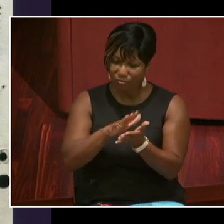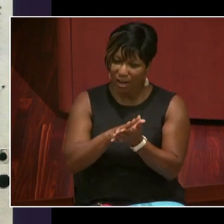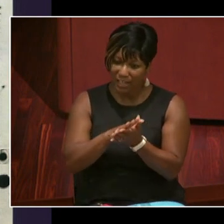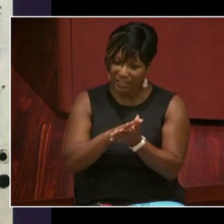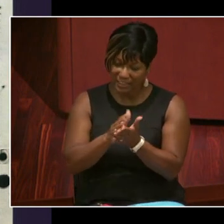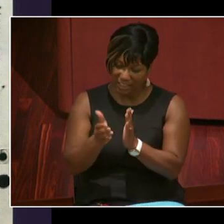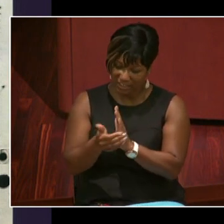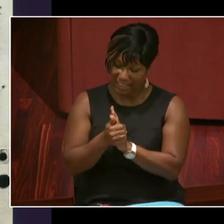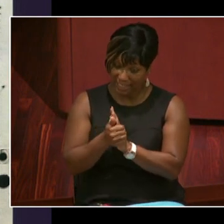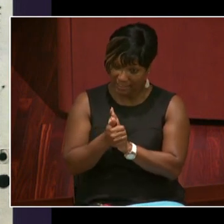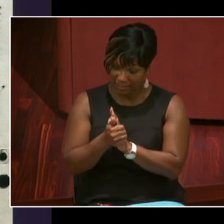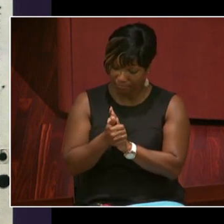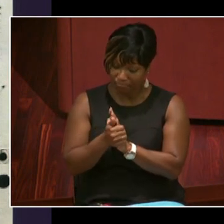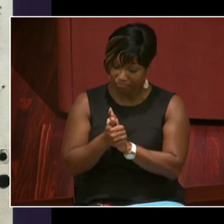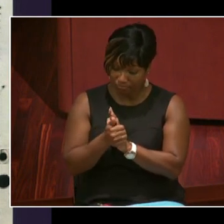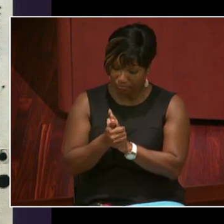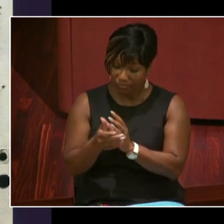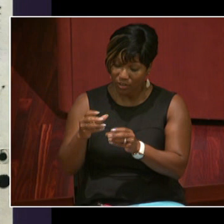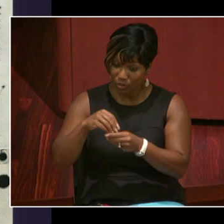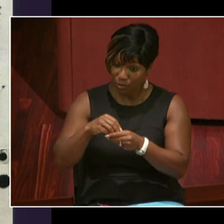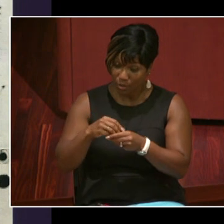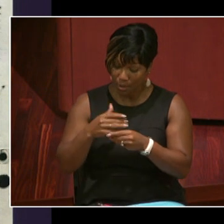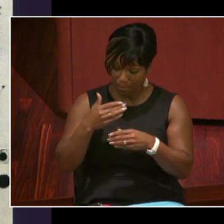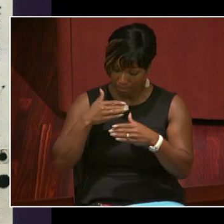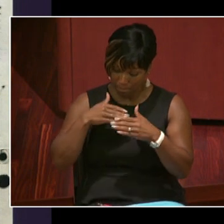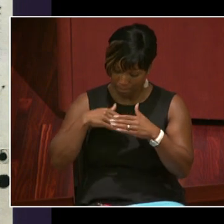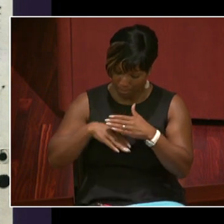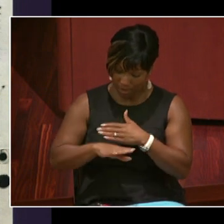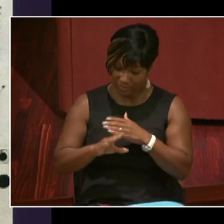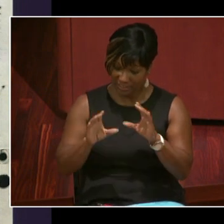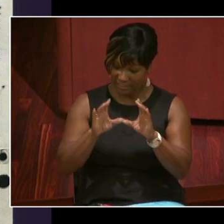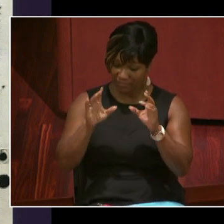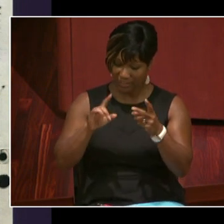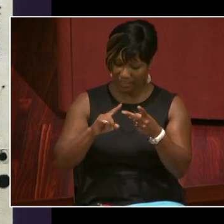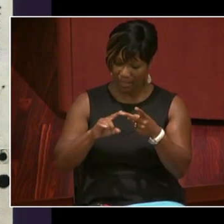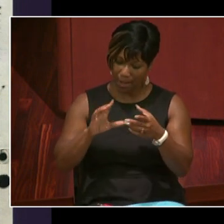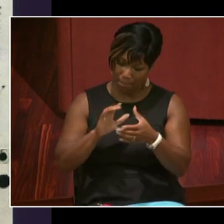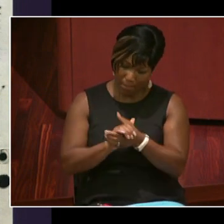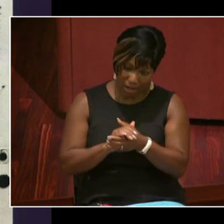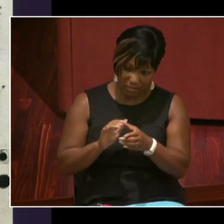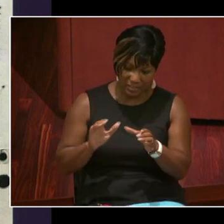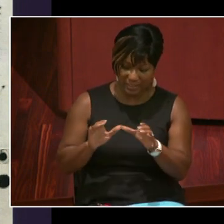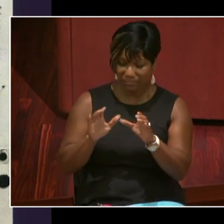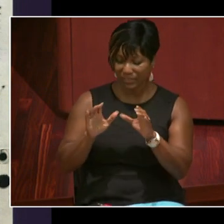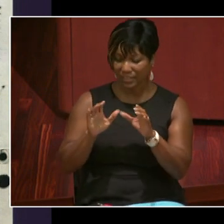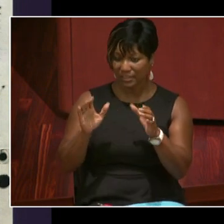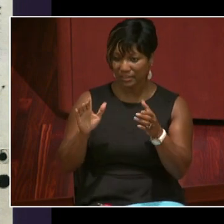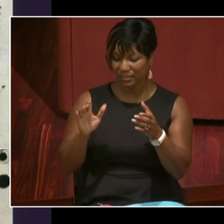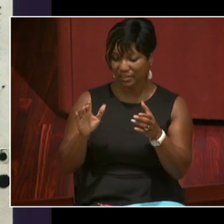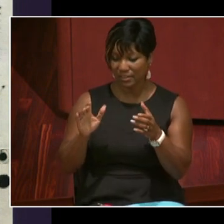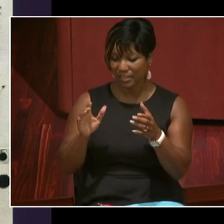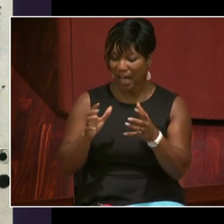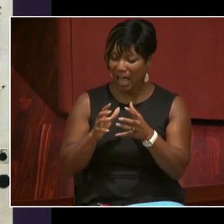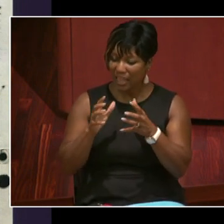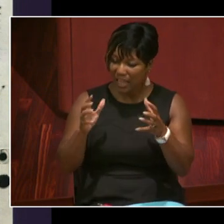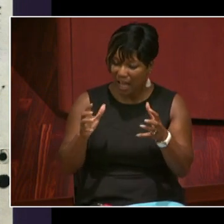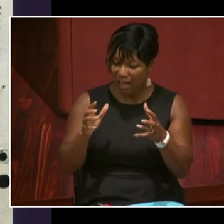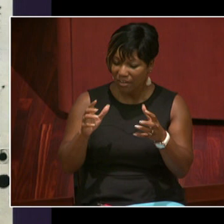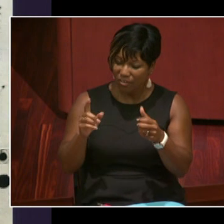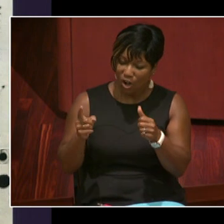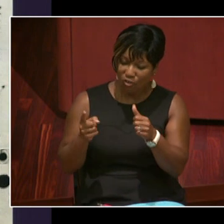attached or included. These could include birth certificates, marriage certificates, a lot of original